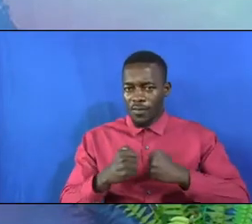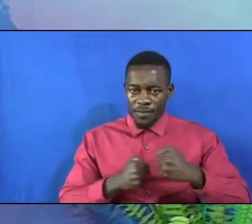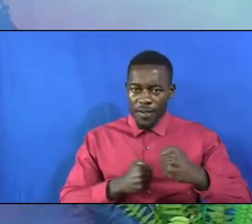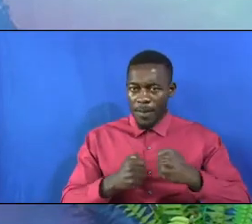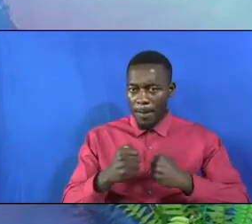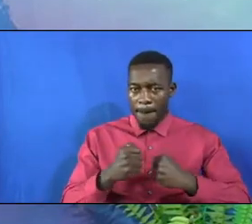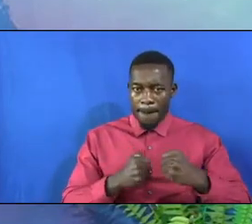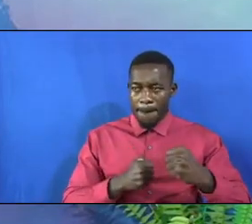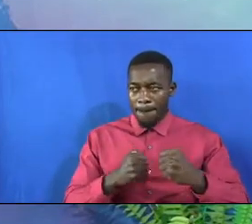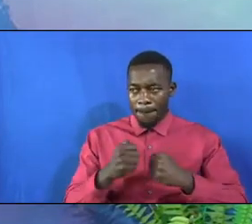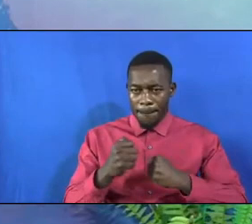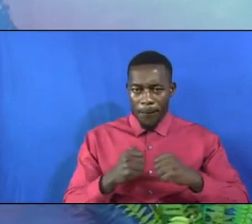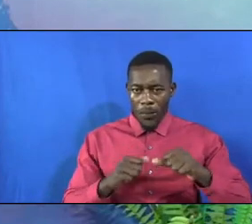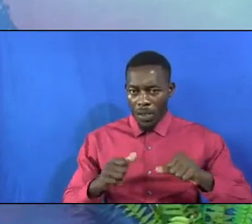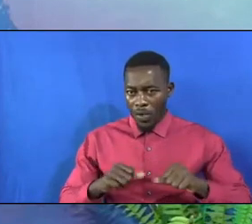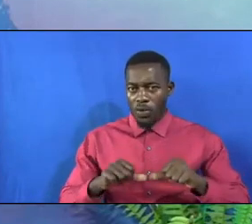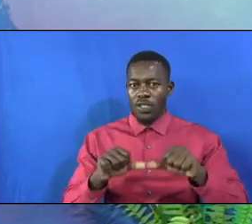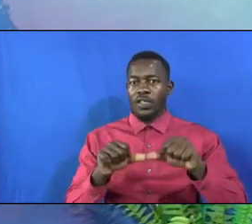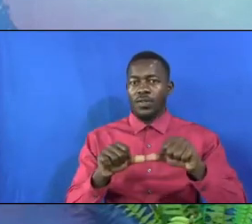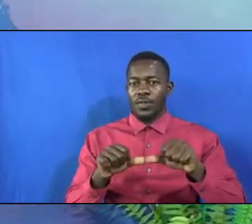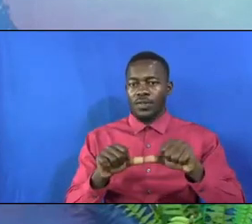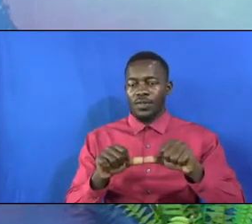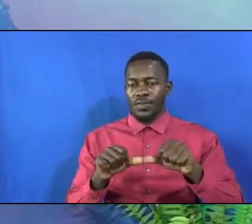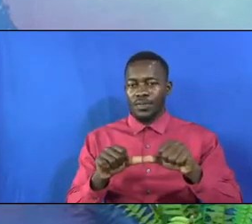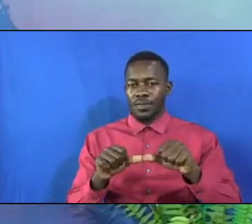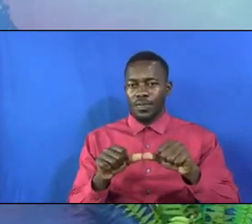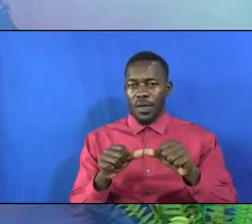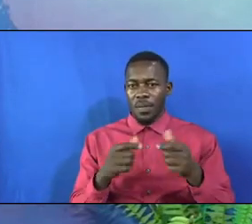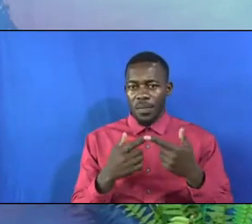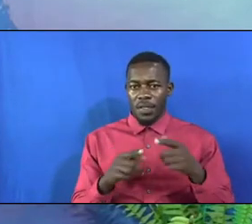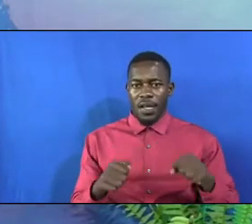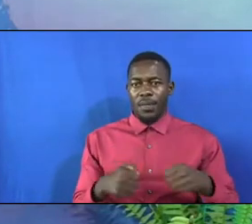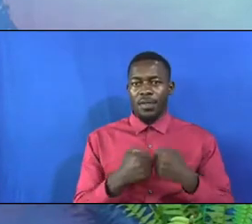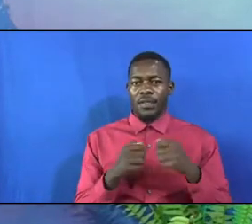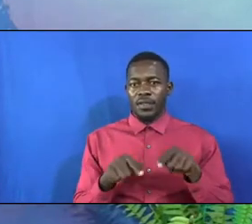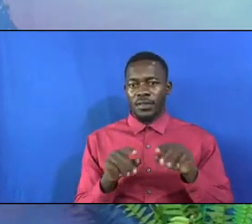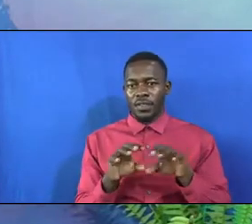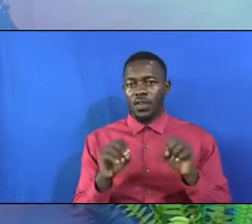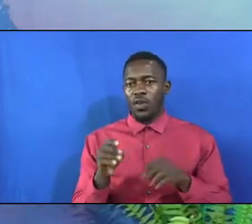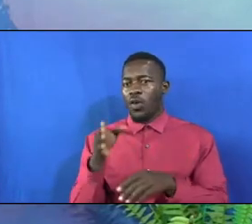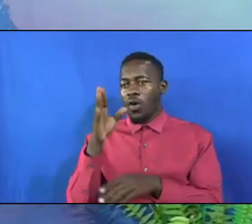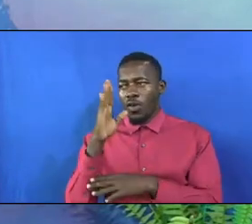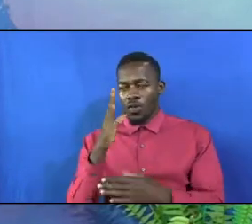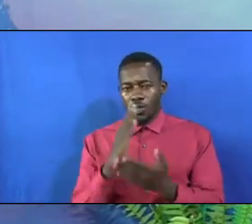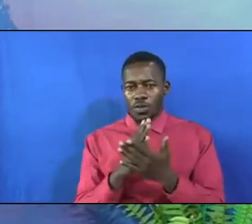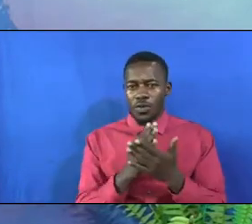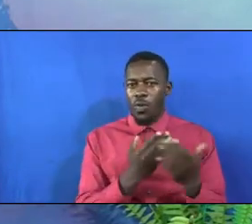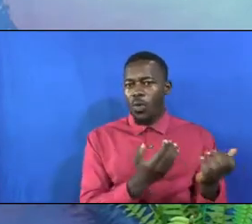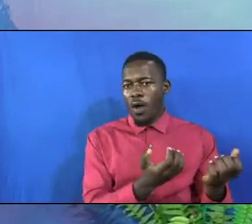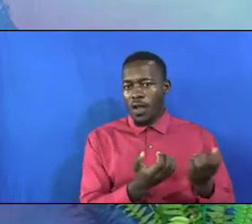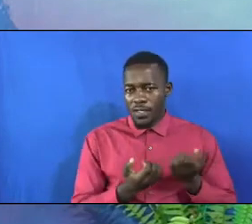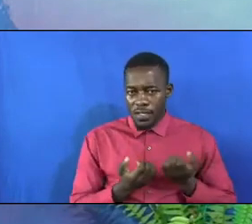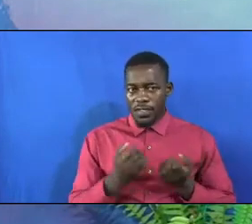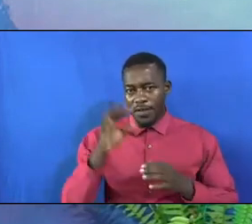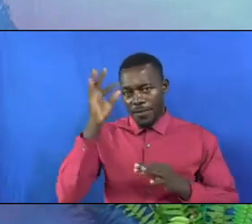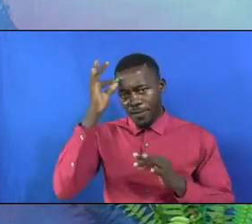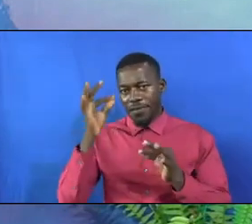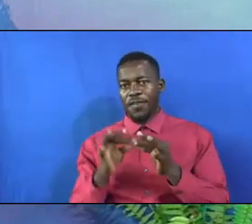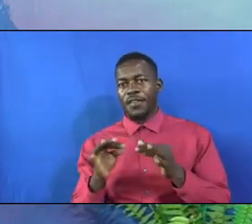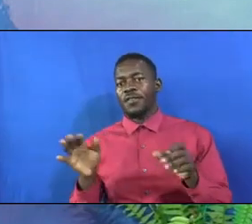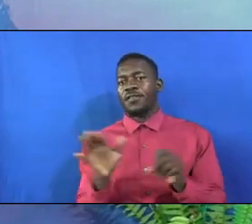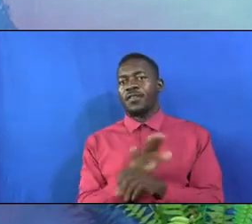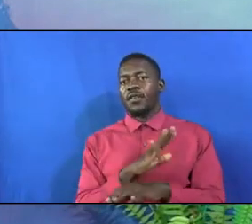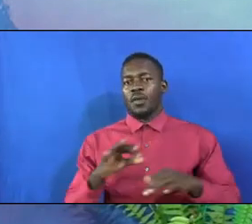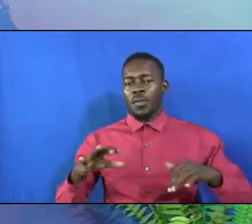raging behind the scenes when all this was happening, and God needed faithful warriors